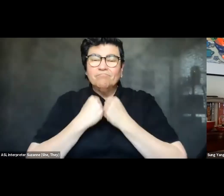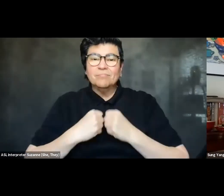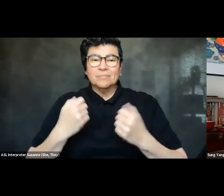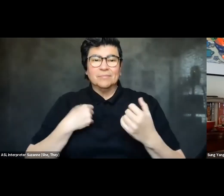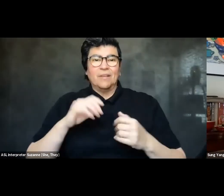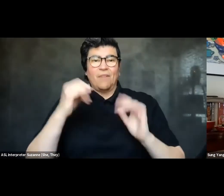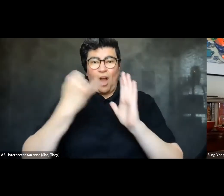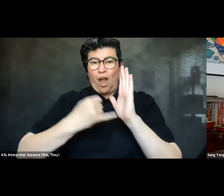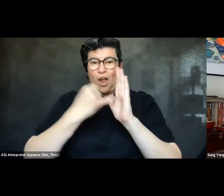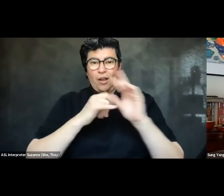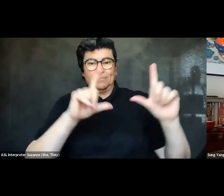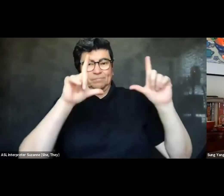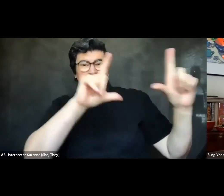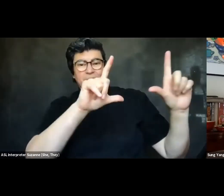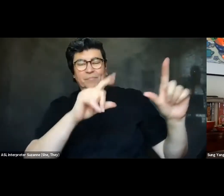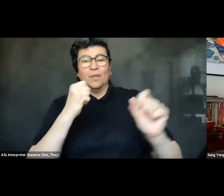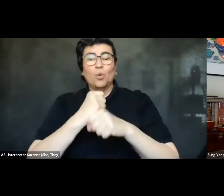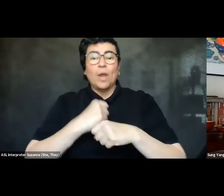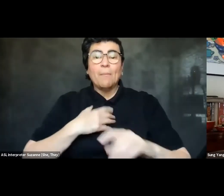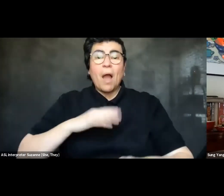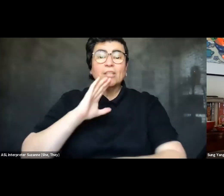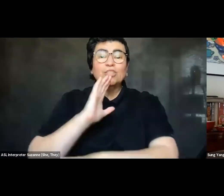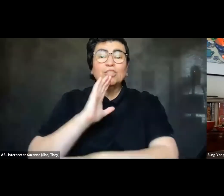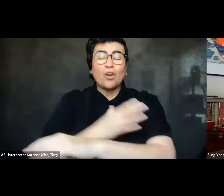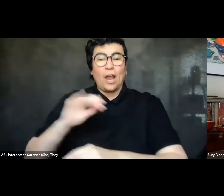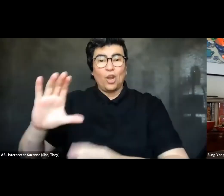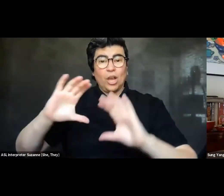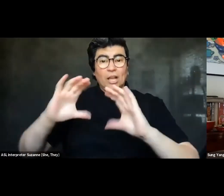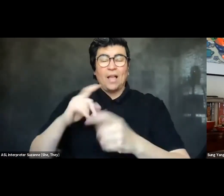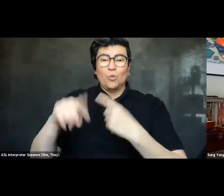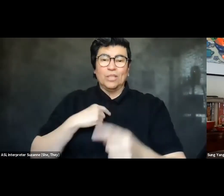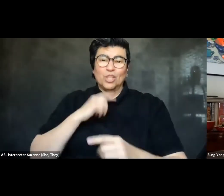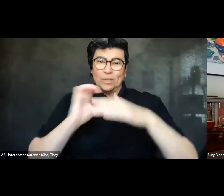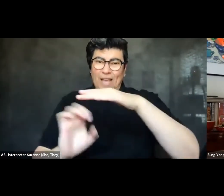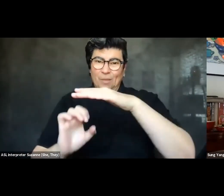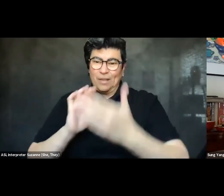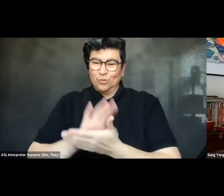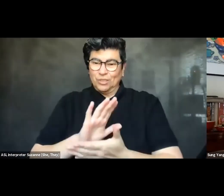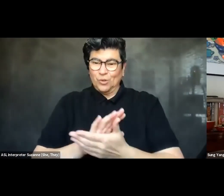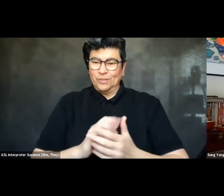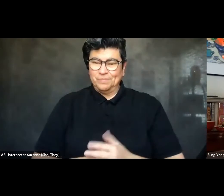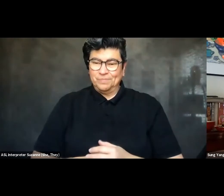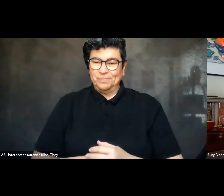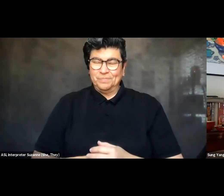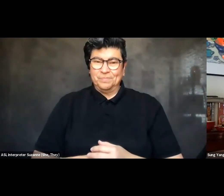art created by my daughter and her classmates when she was in elementary school.